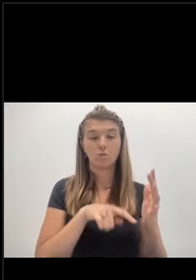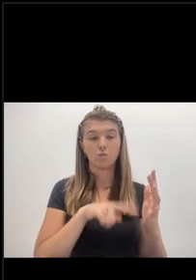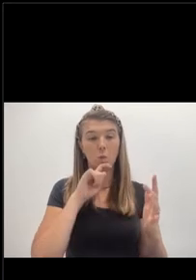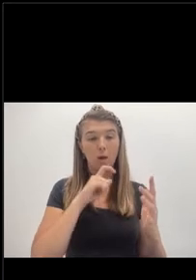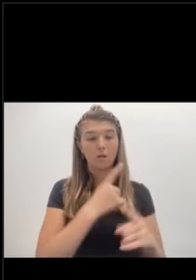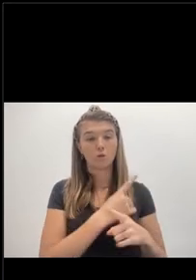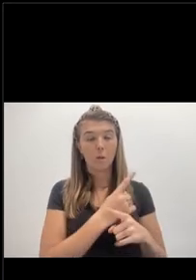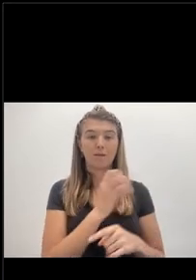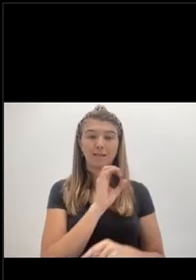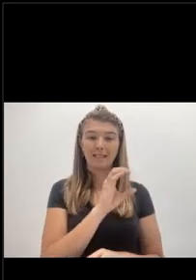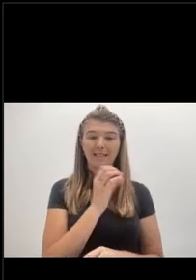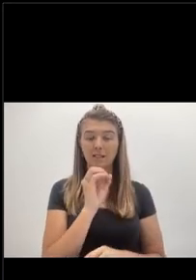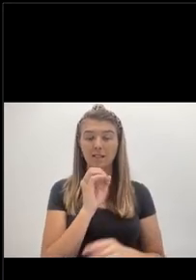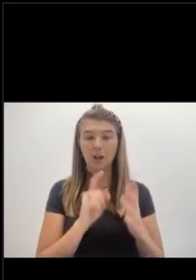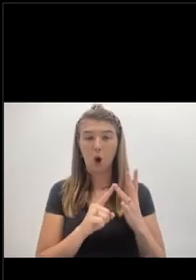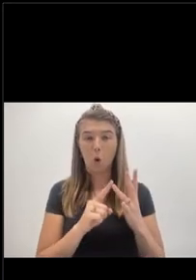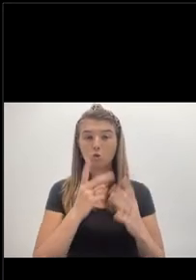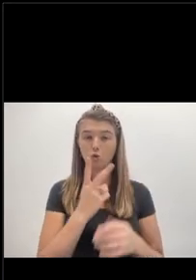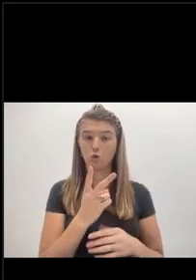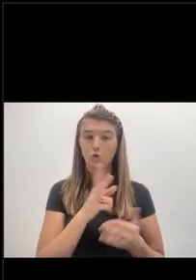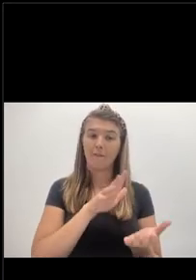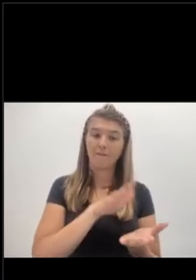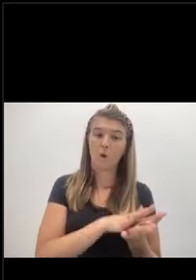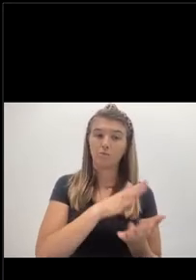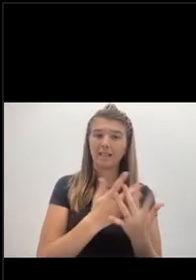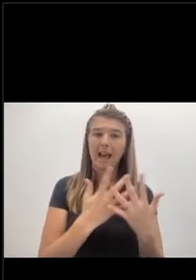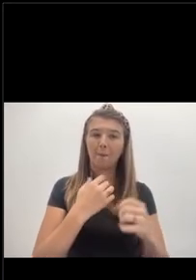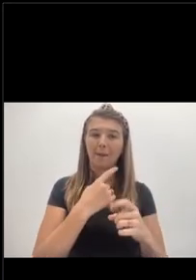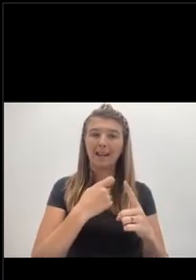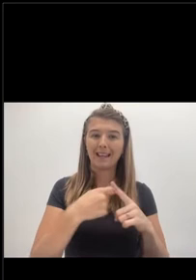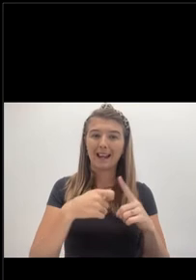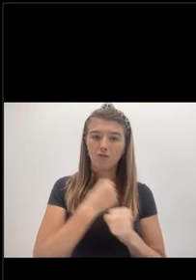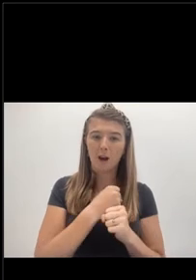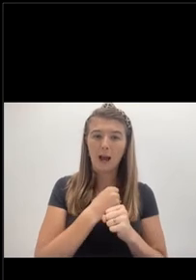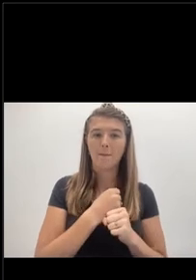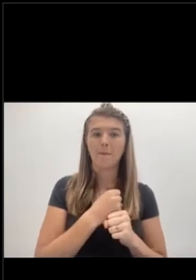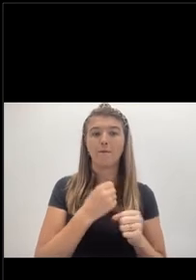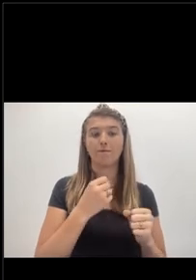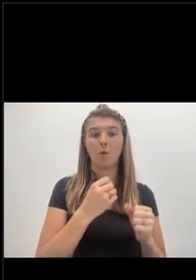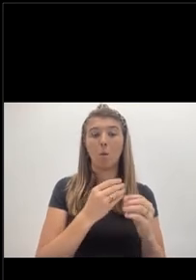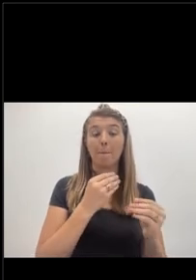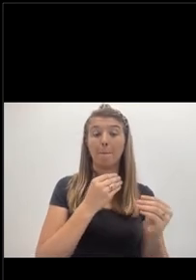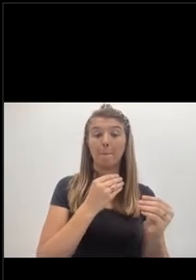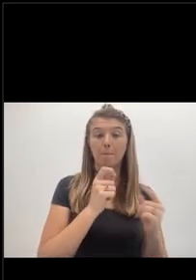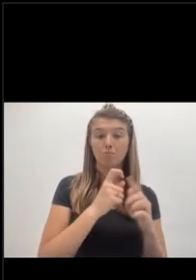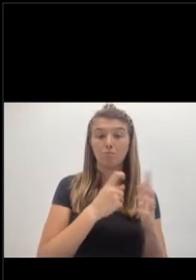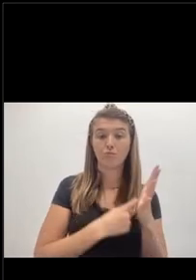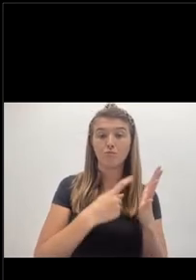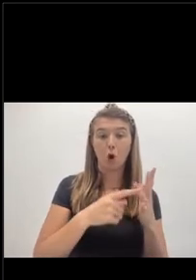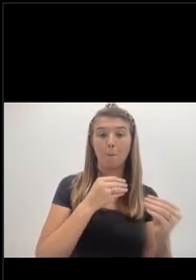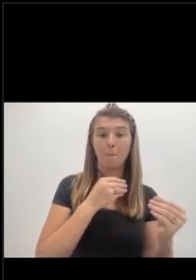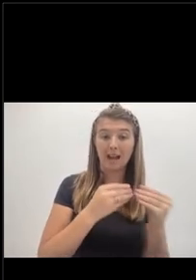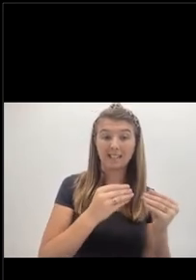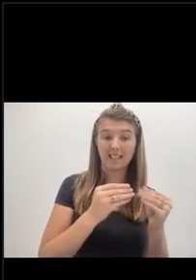the kilograms of CO2 that you produce per plastics is the highest. And this